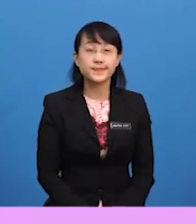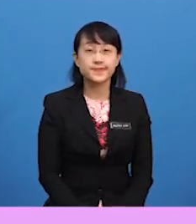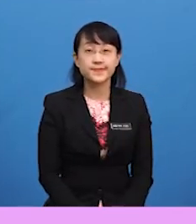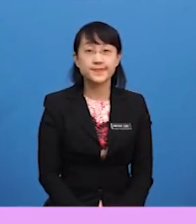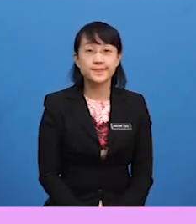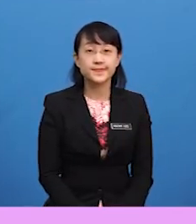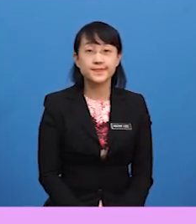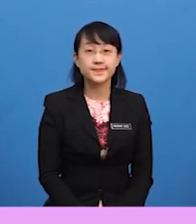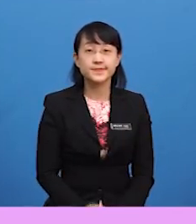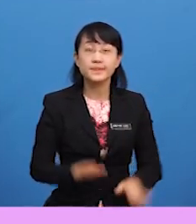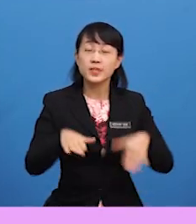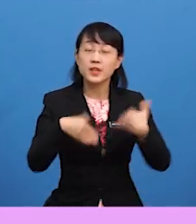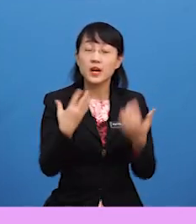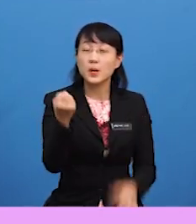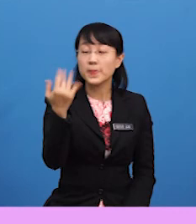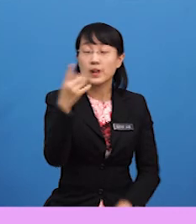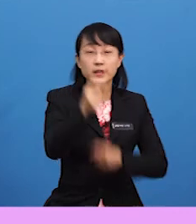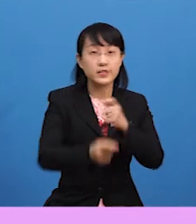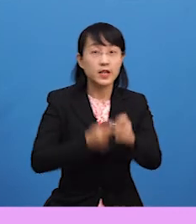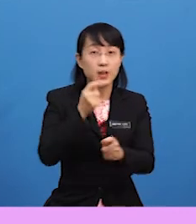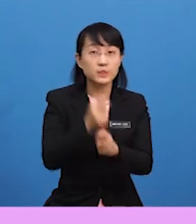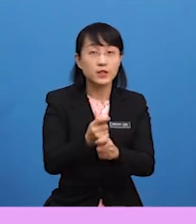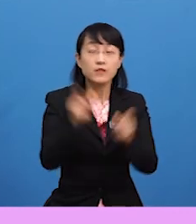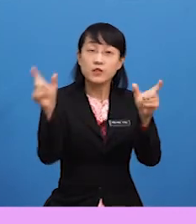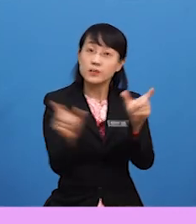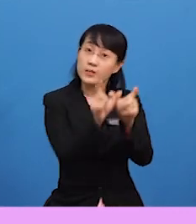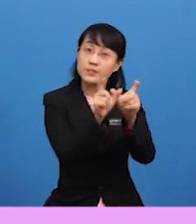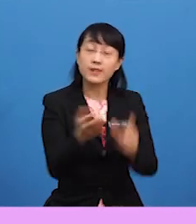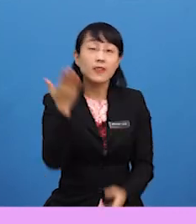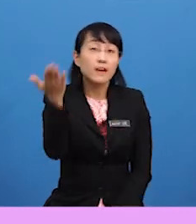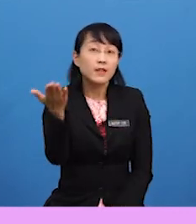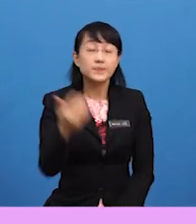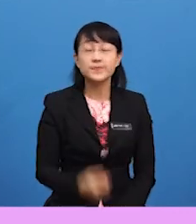Good job. How many types of conjunctions are there?